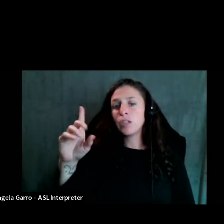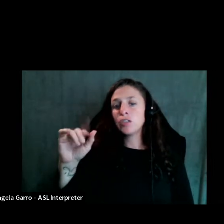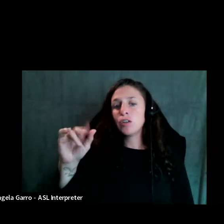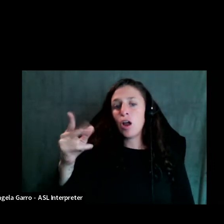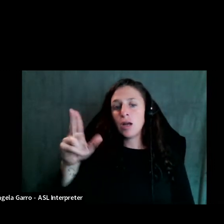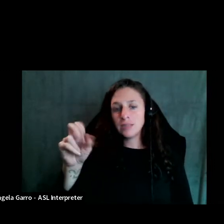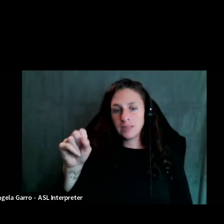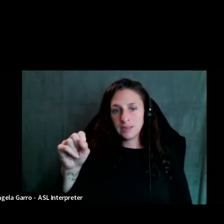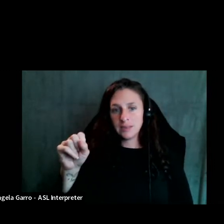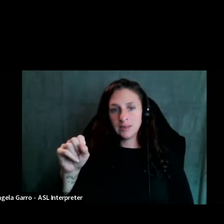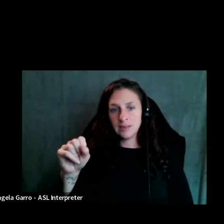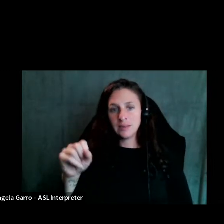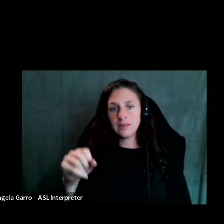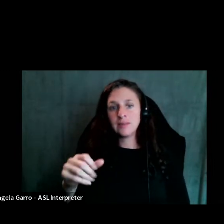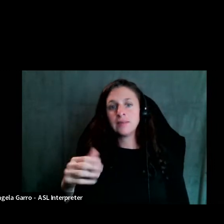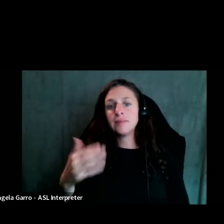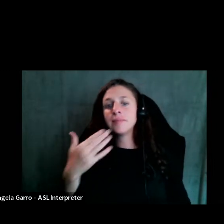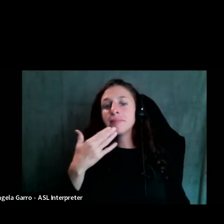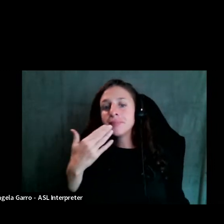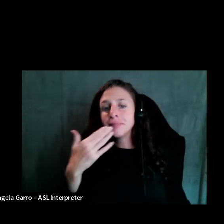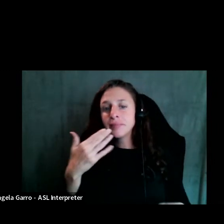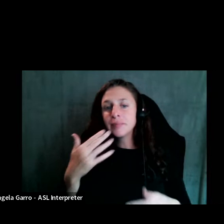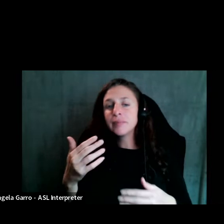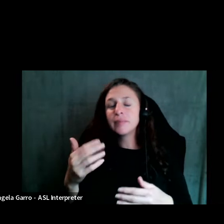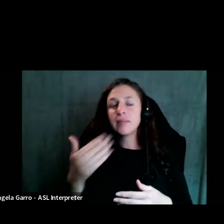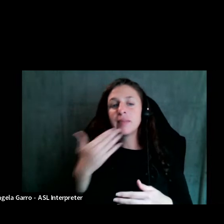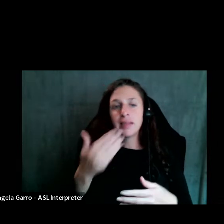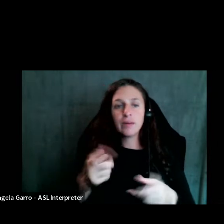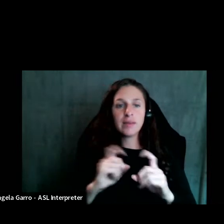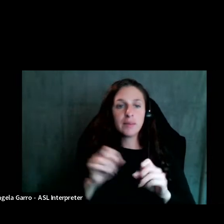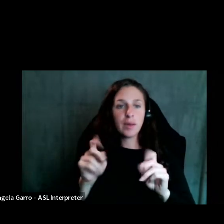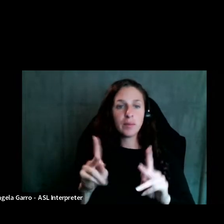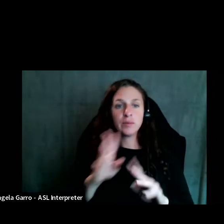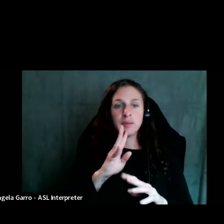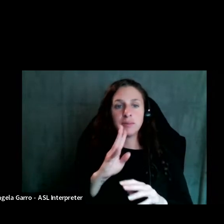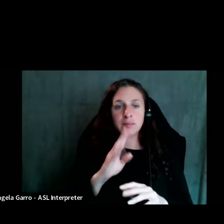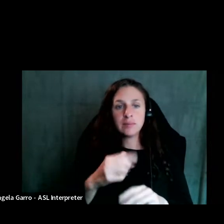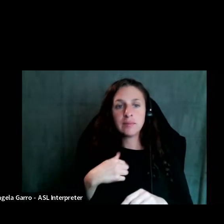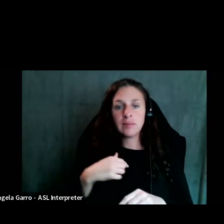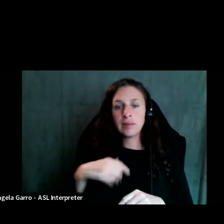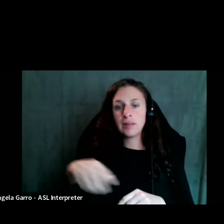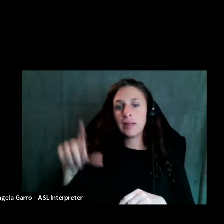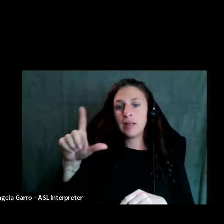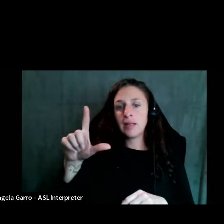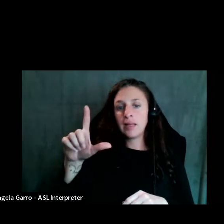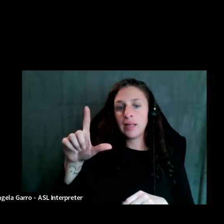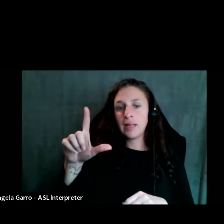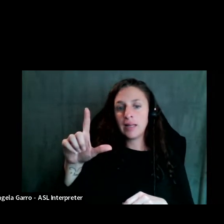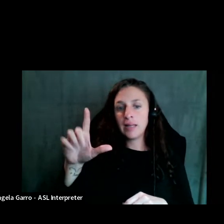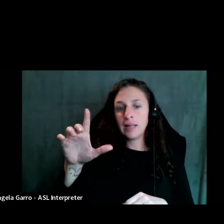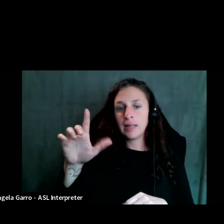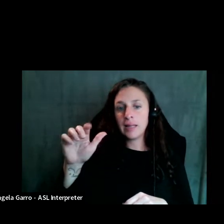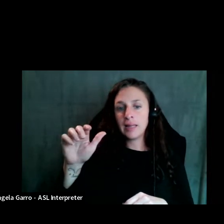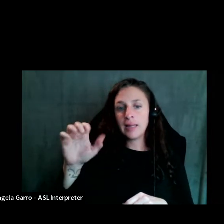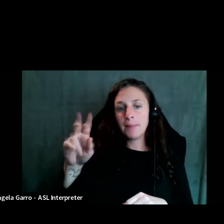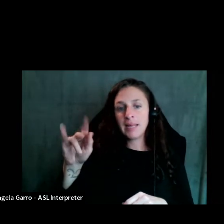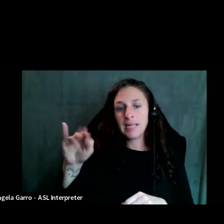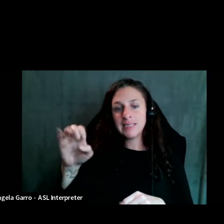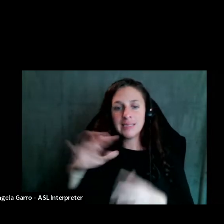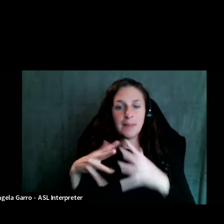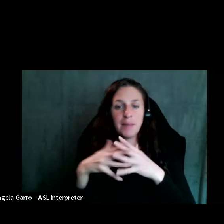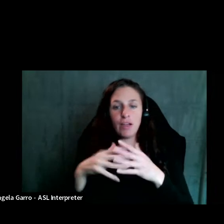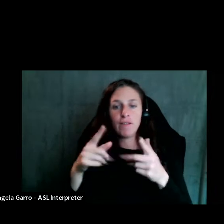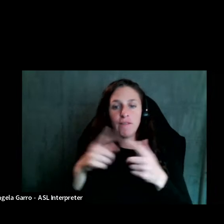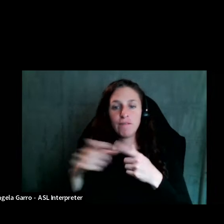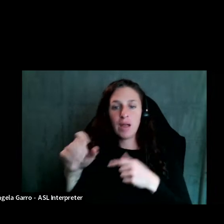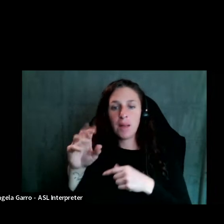Thank you. Sorry. Greetings, guys. Thank you for giving me the opportunity to speak. I'm a Lebanese American from a Muslim family, and I went to